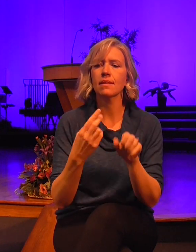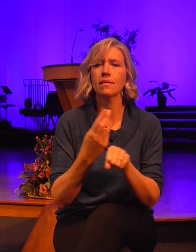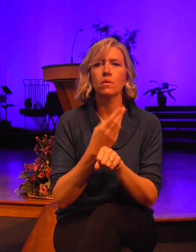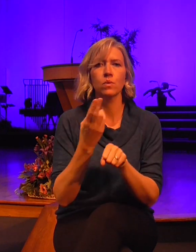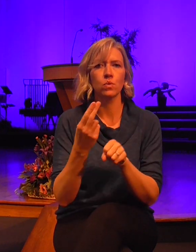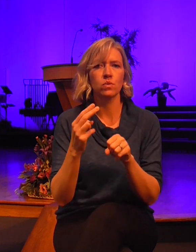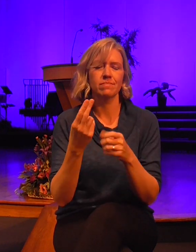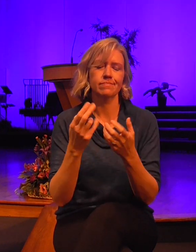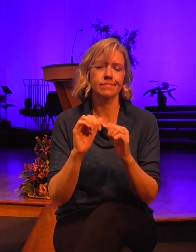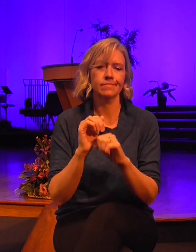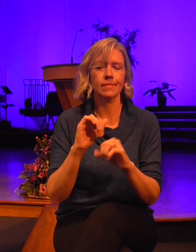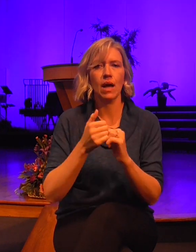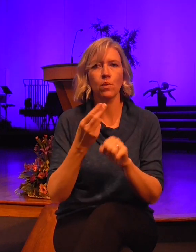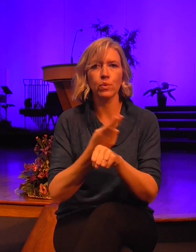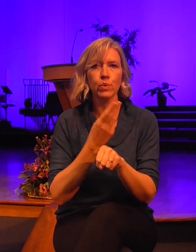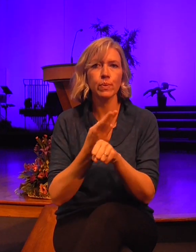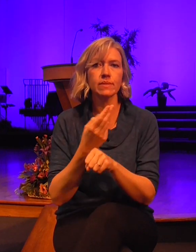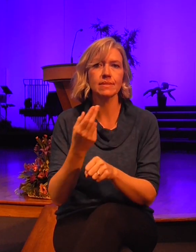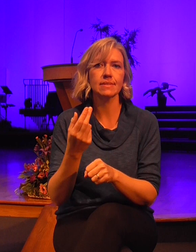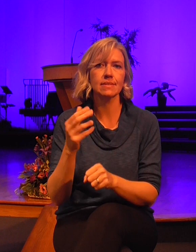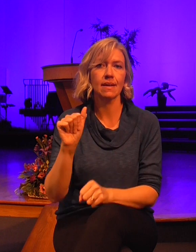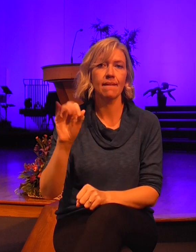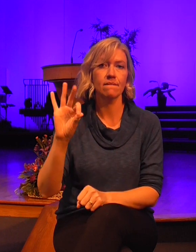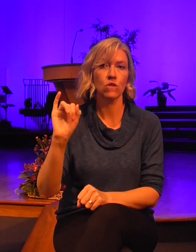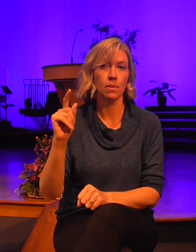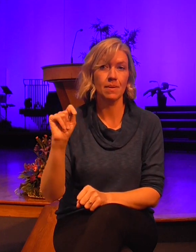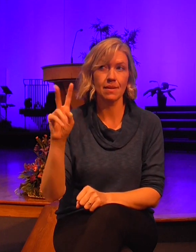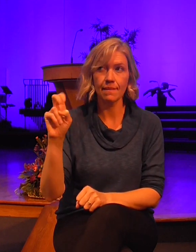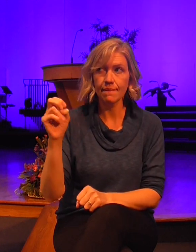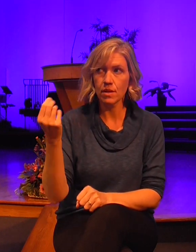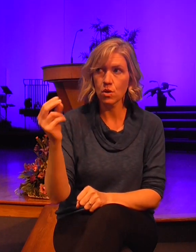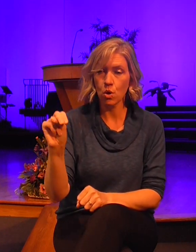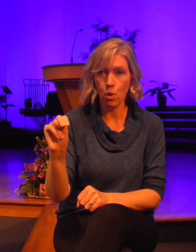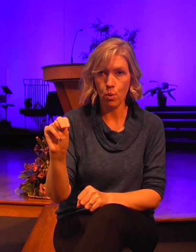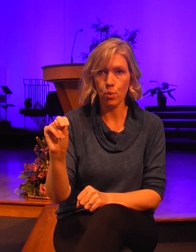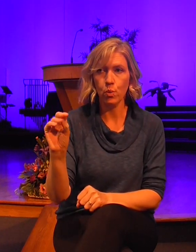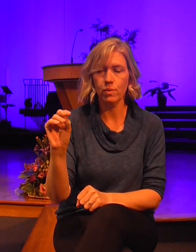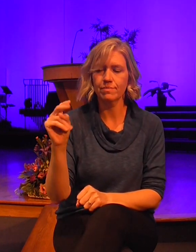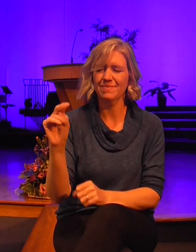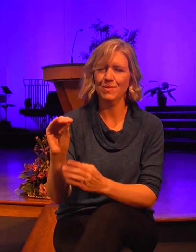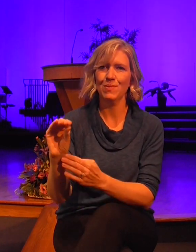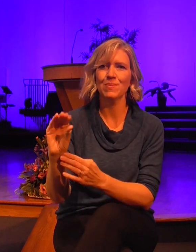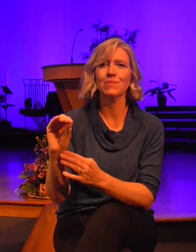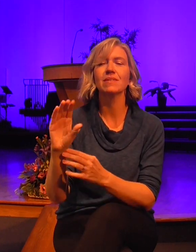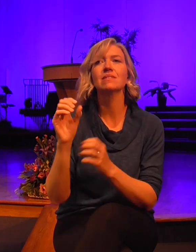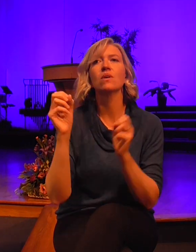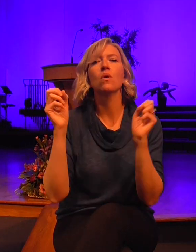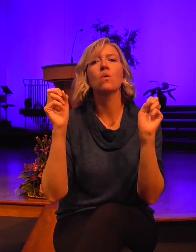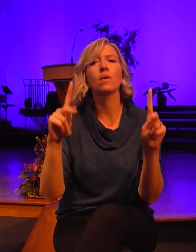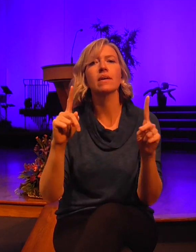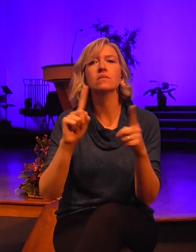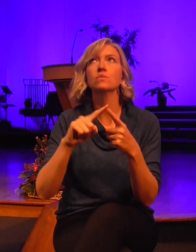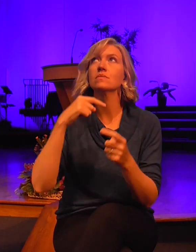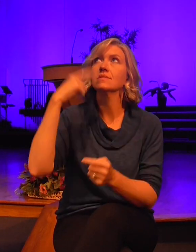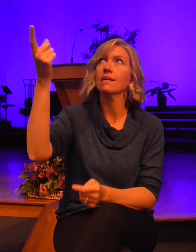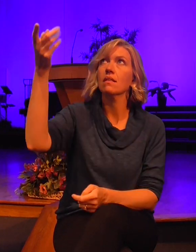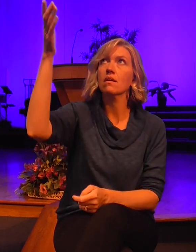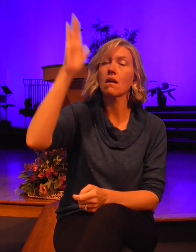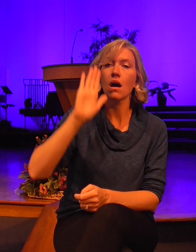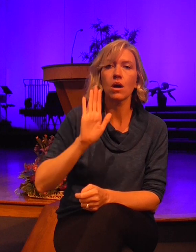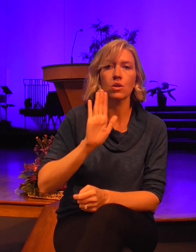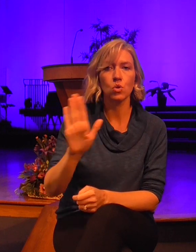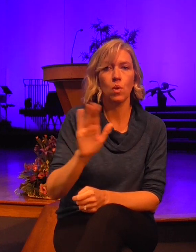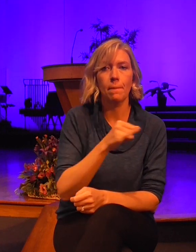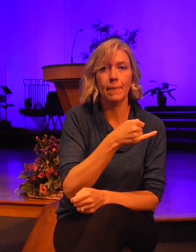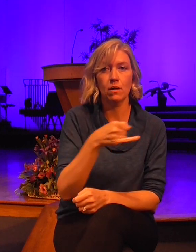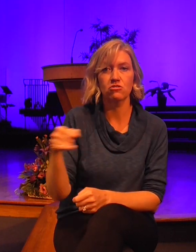affirmative no in your life. It's okay to tell God what your boundaries are.